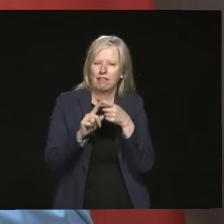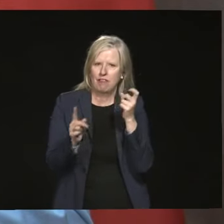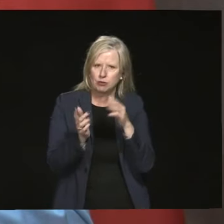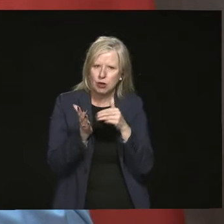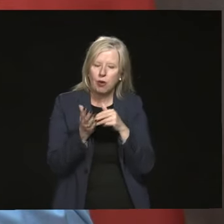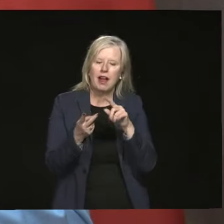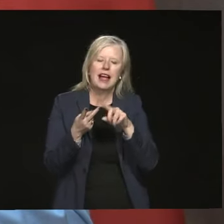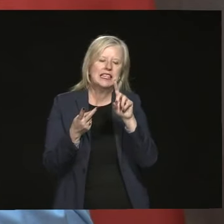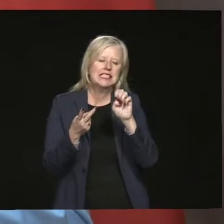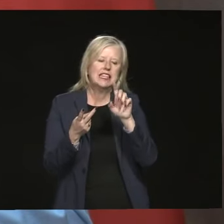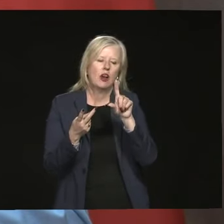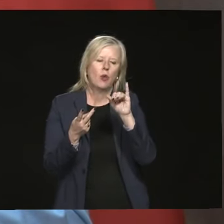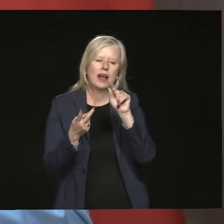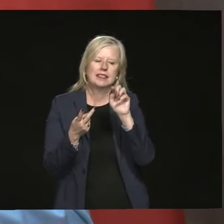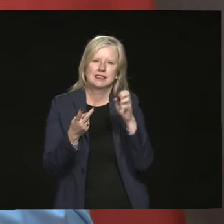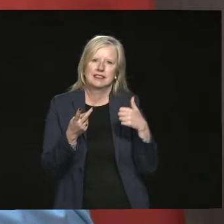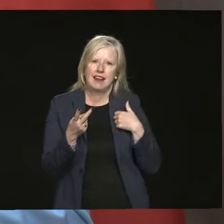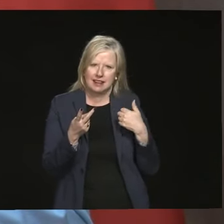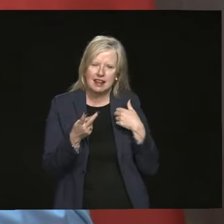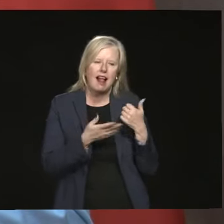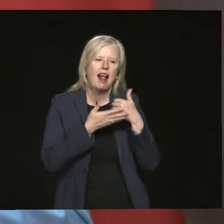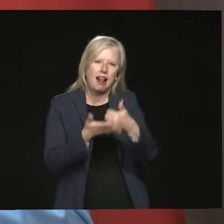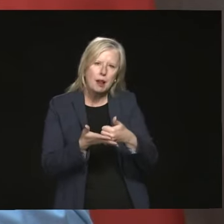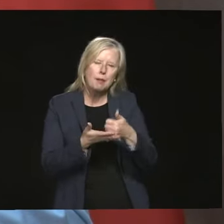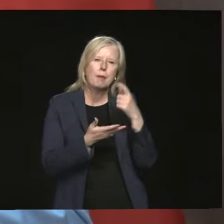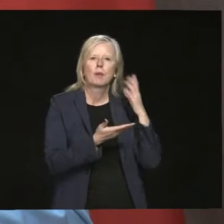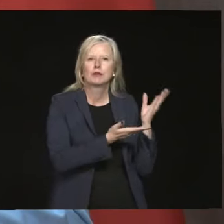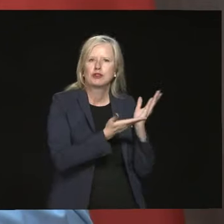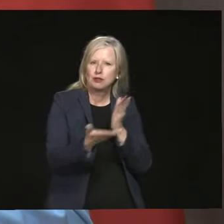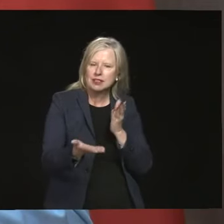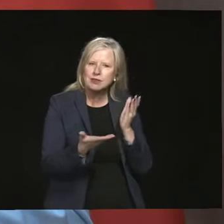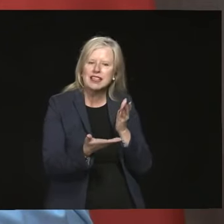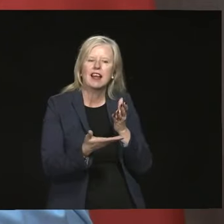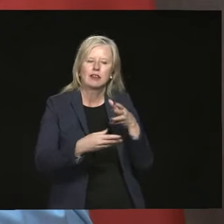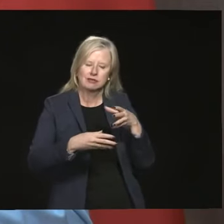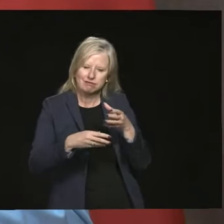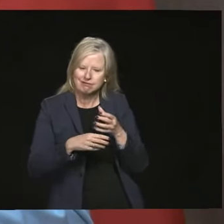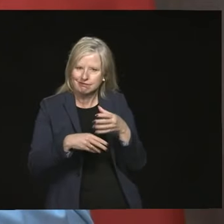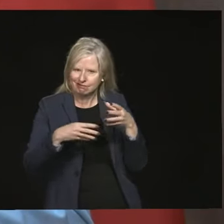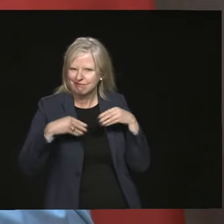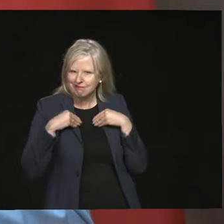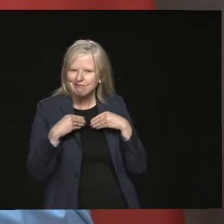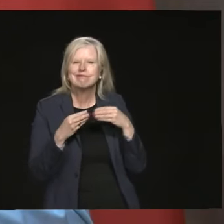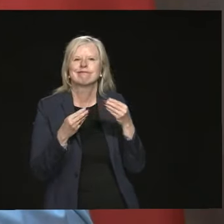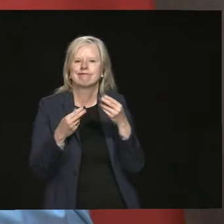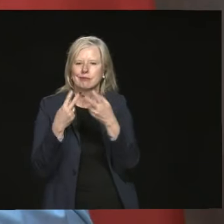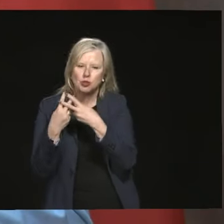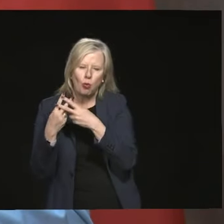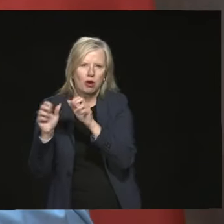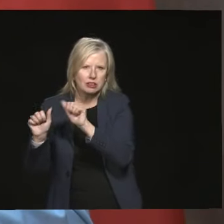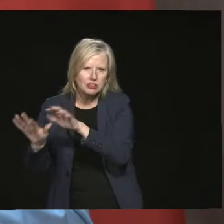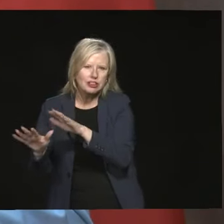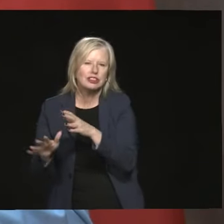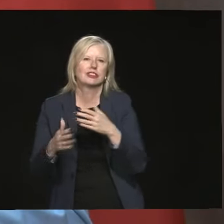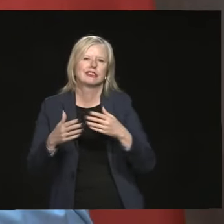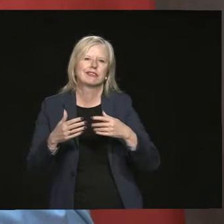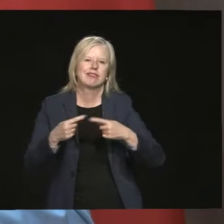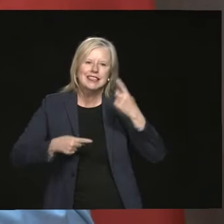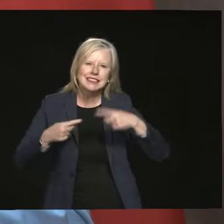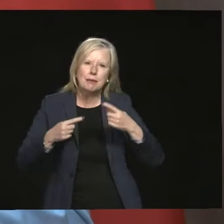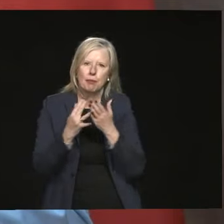with transportation, receiving, storage services, and customs clearances. Cargojet and